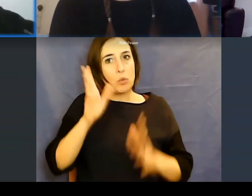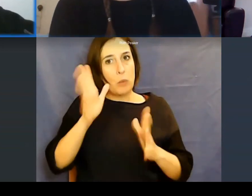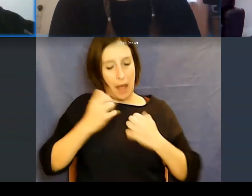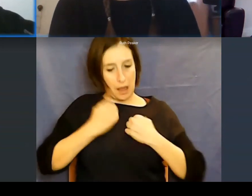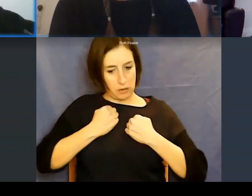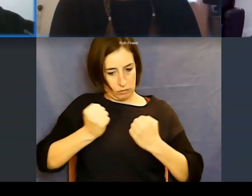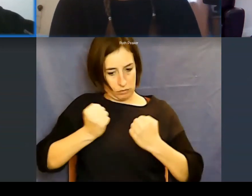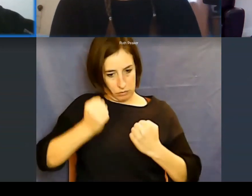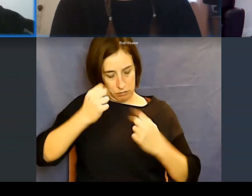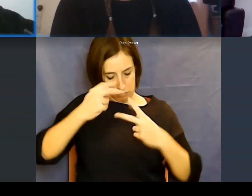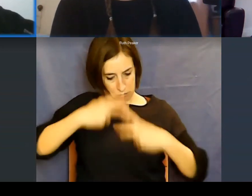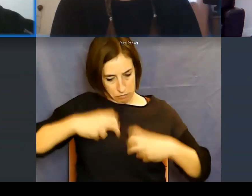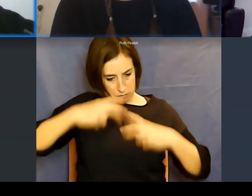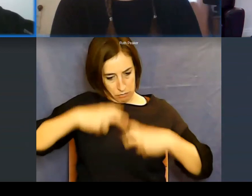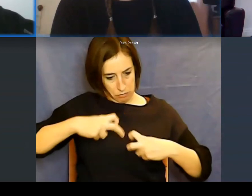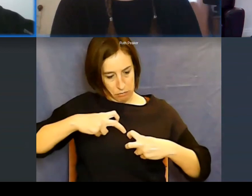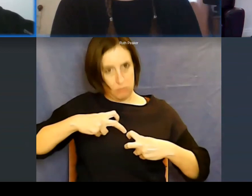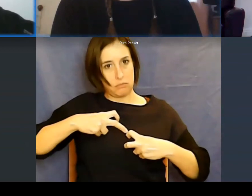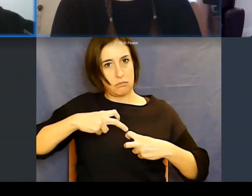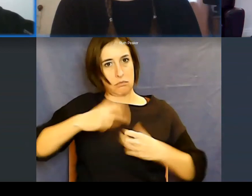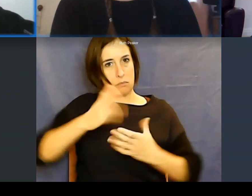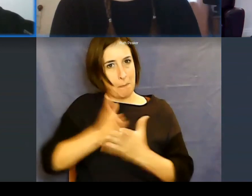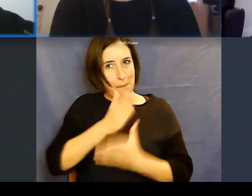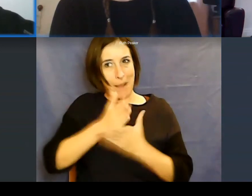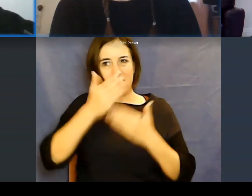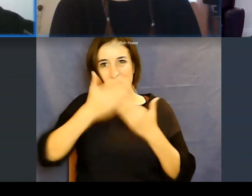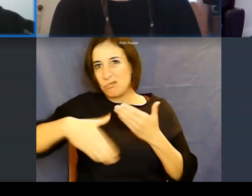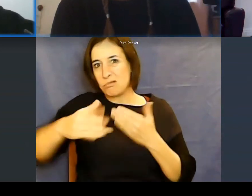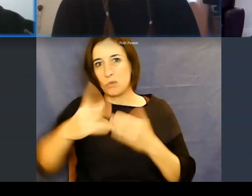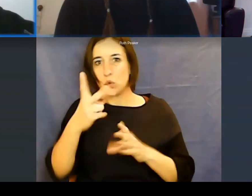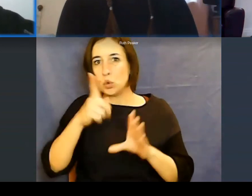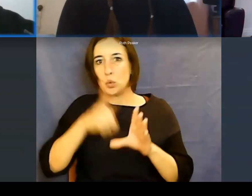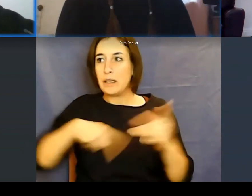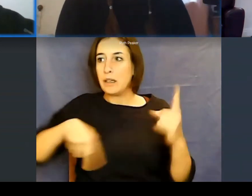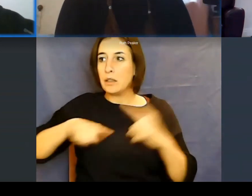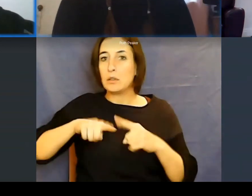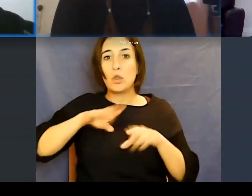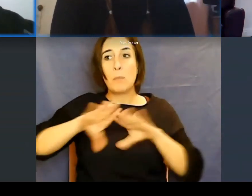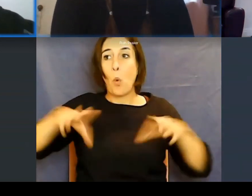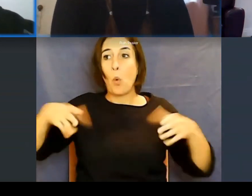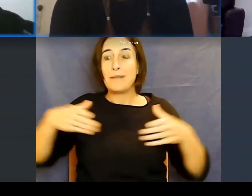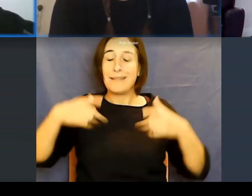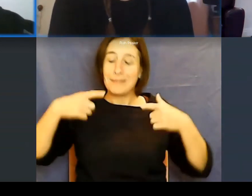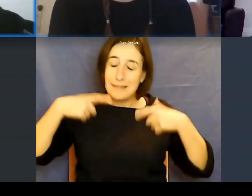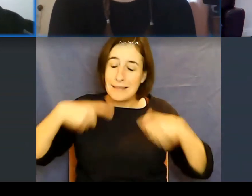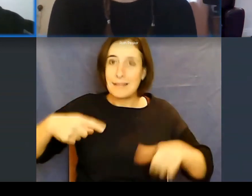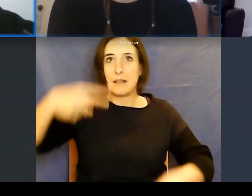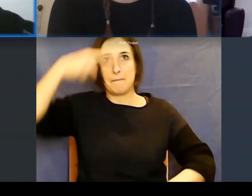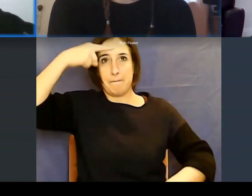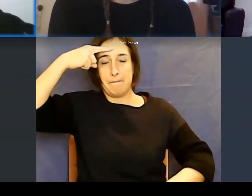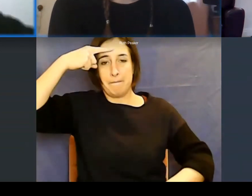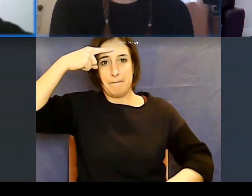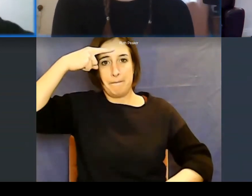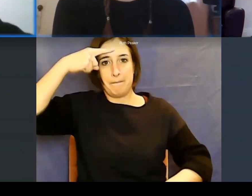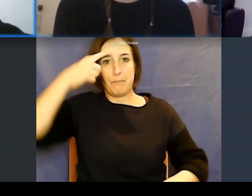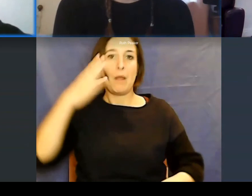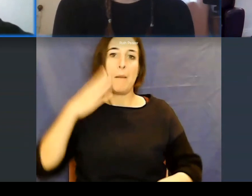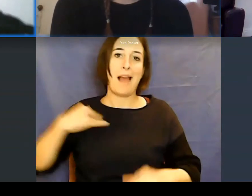time is still on it and supporting this? Because the last thing we want to be talking about in 5 years' time is still talking